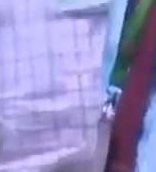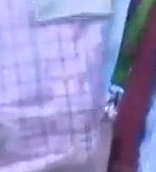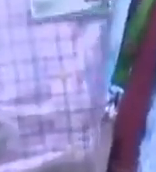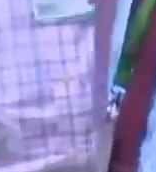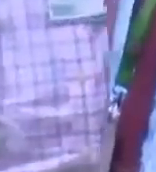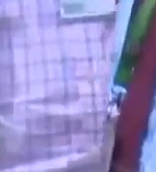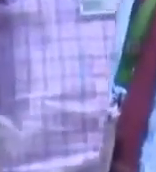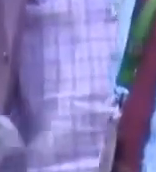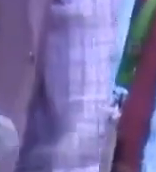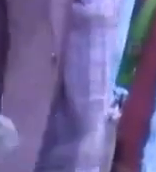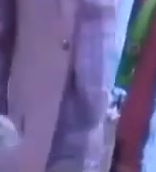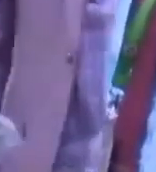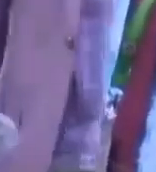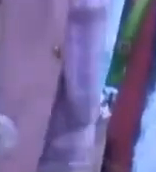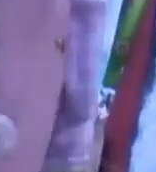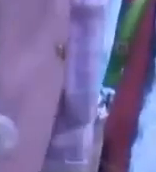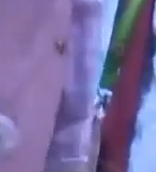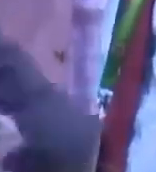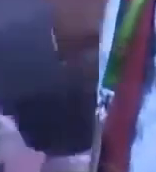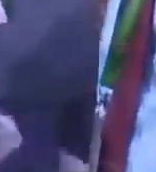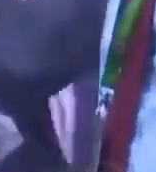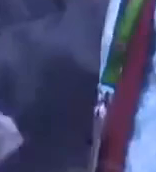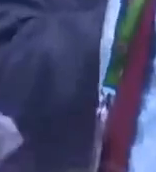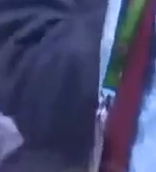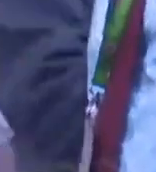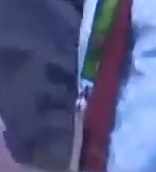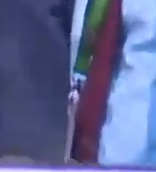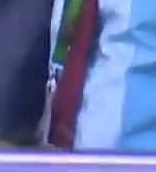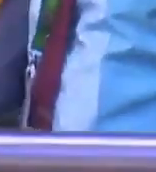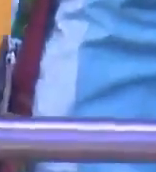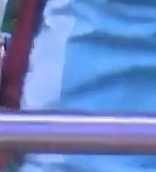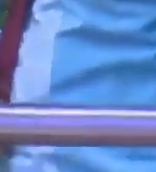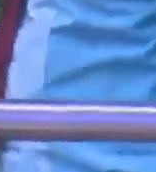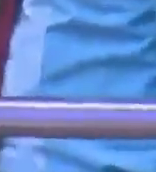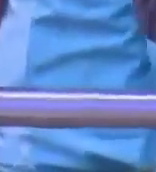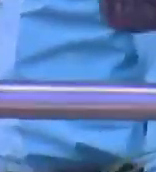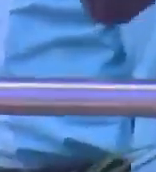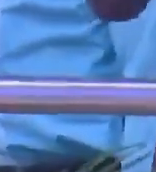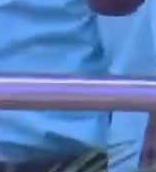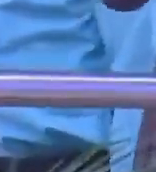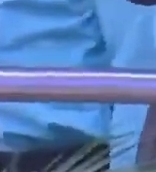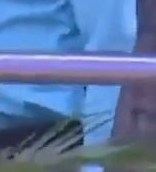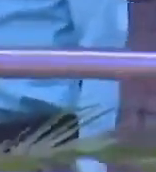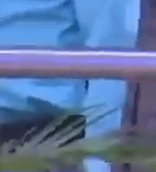Take your dirty hands off. I command you, Satan.